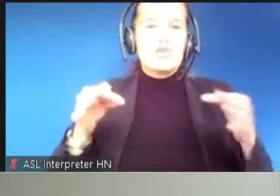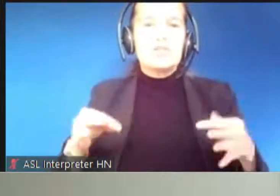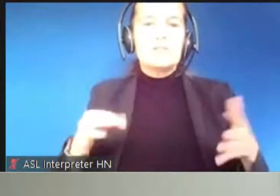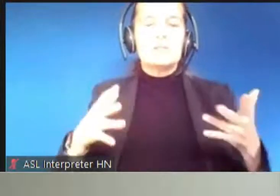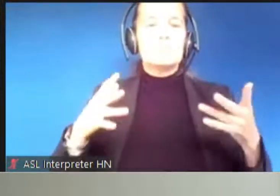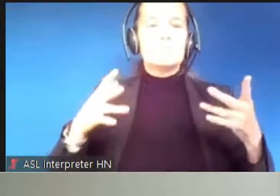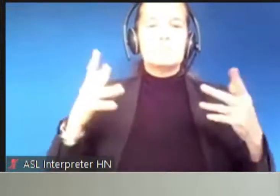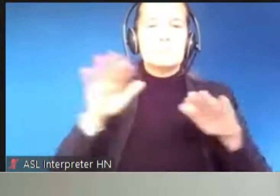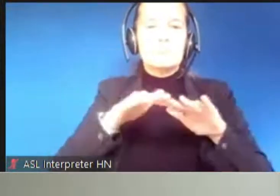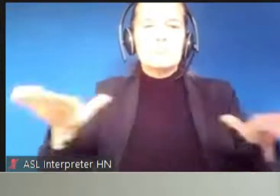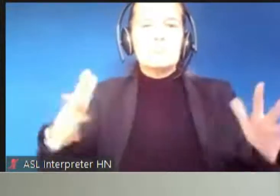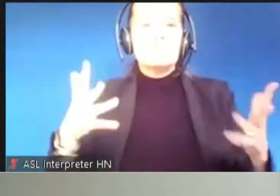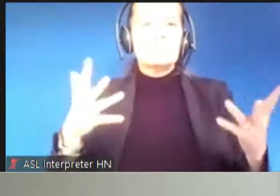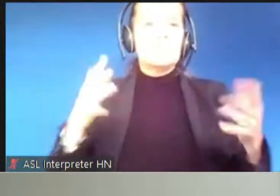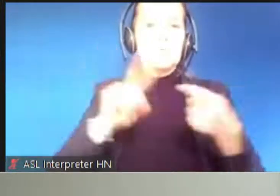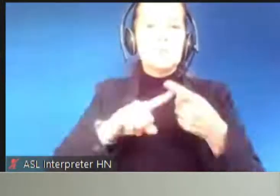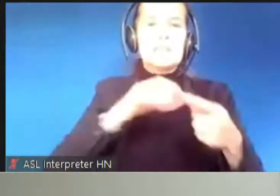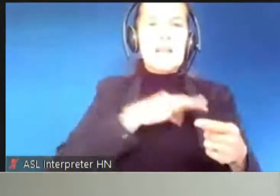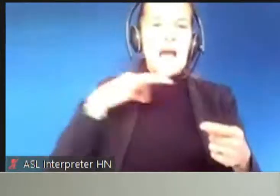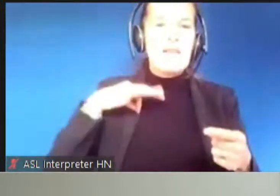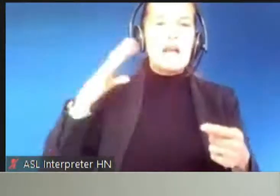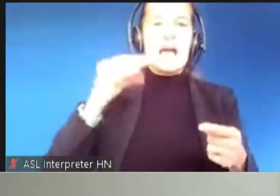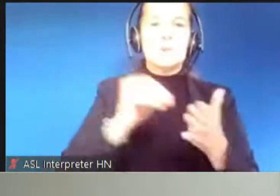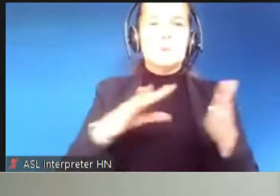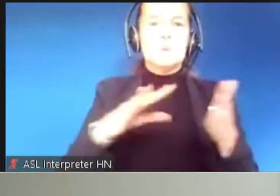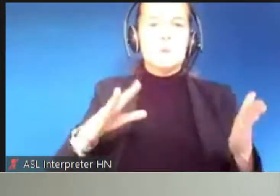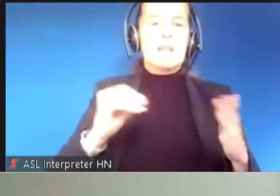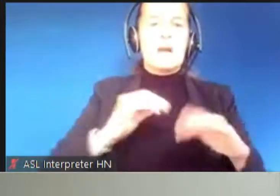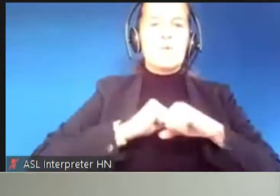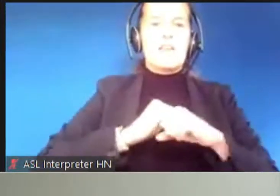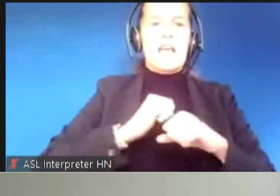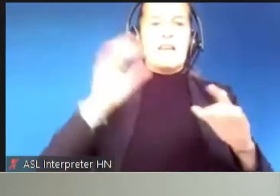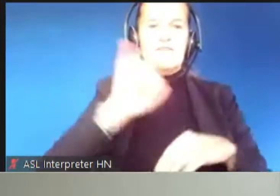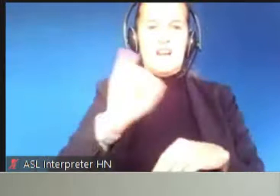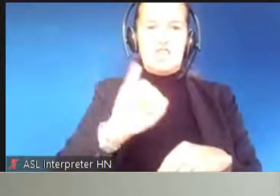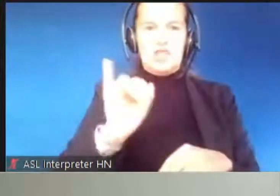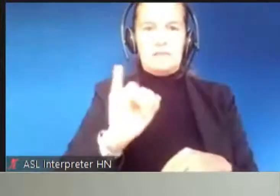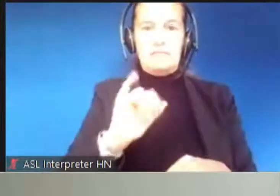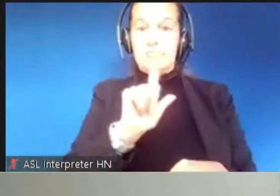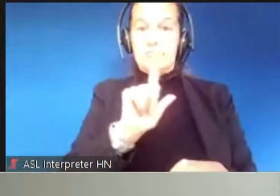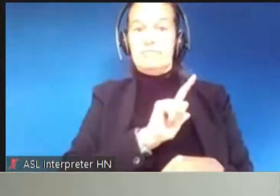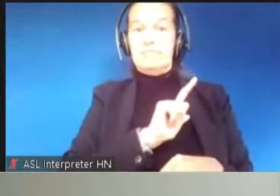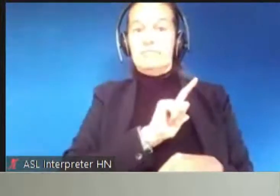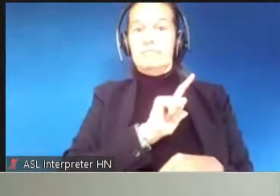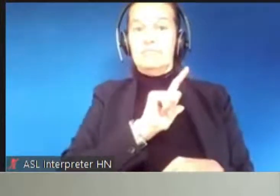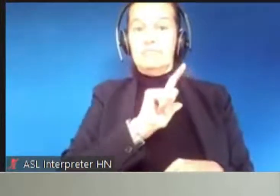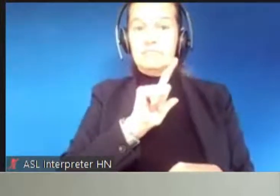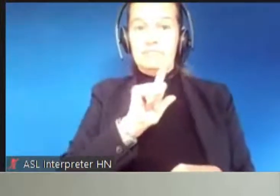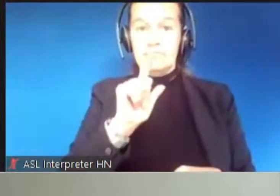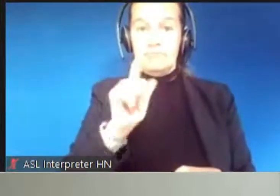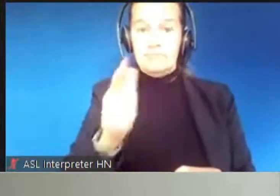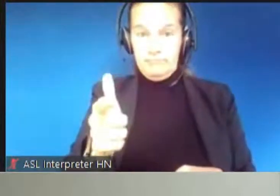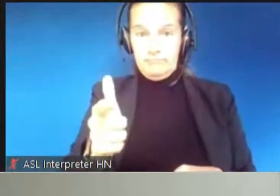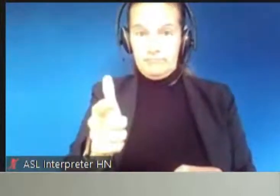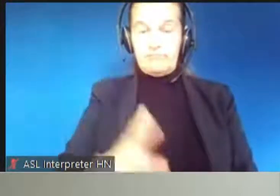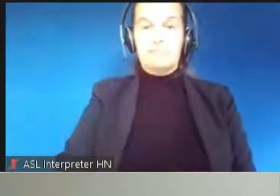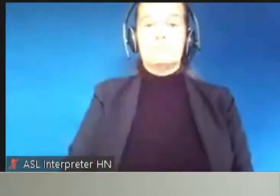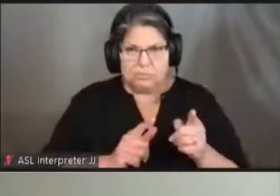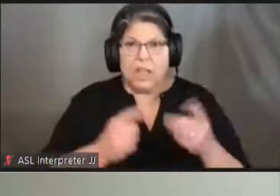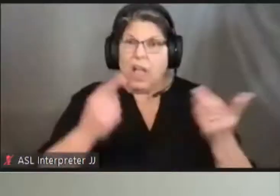they're giving to their staff and to the students to prevent infection. So I think that it's going to wind up being a very safe